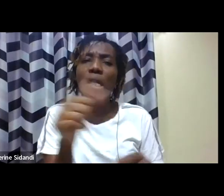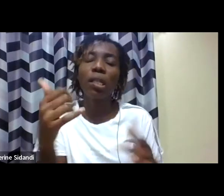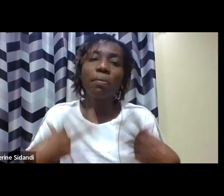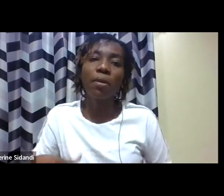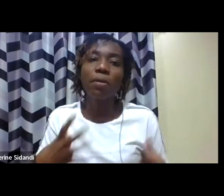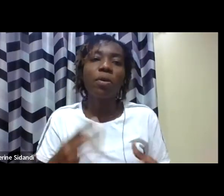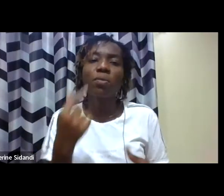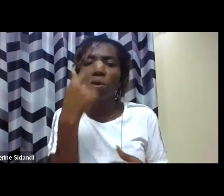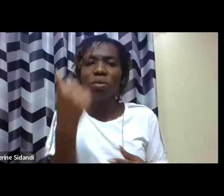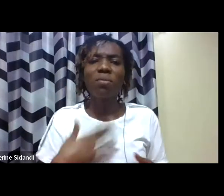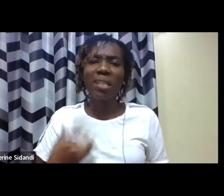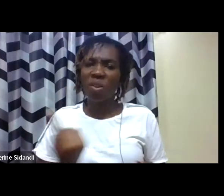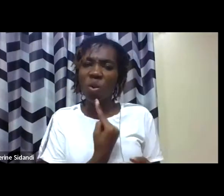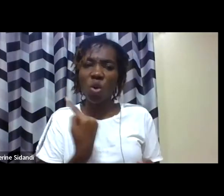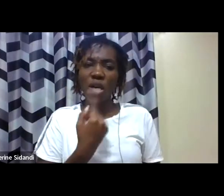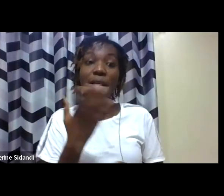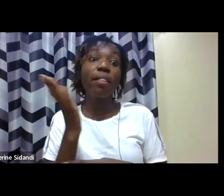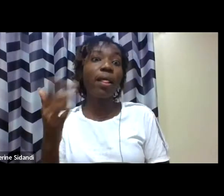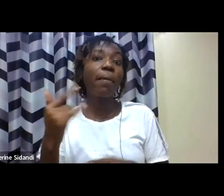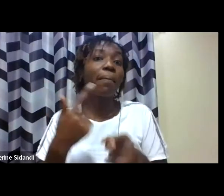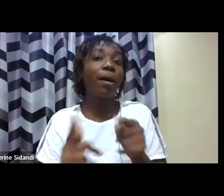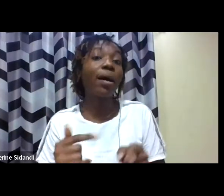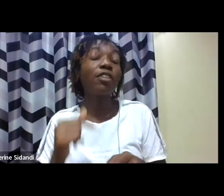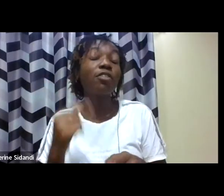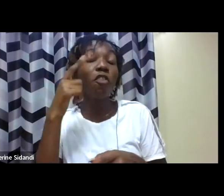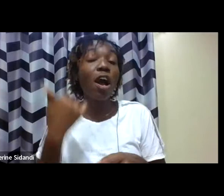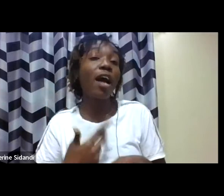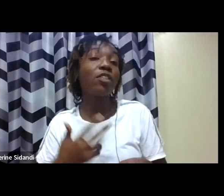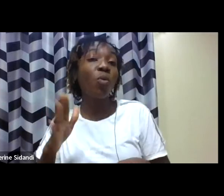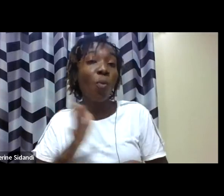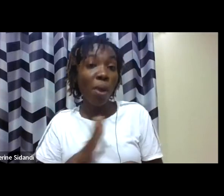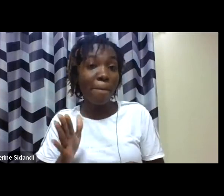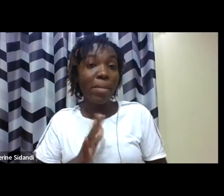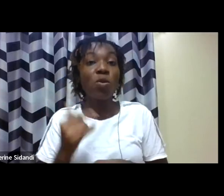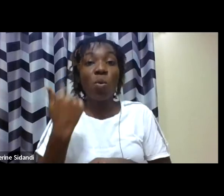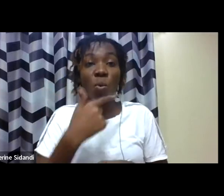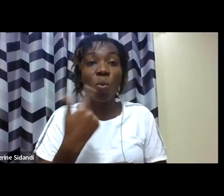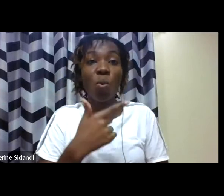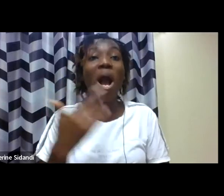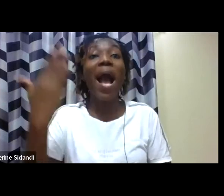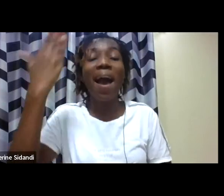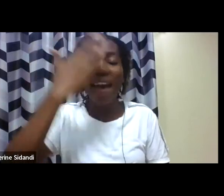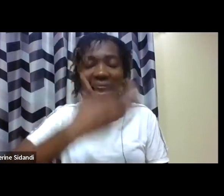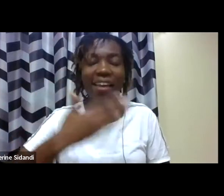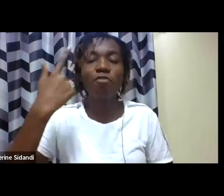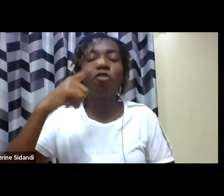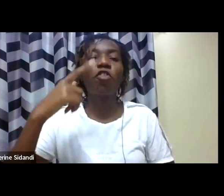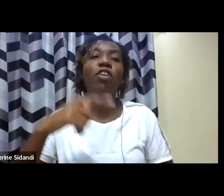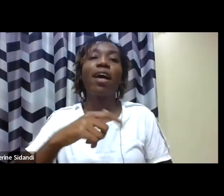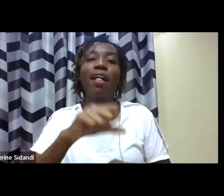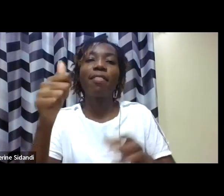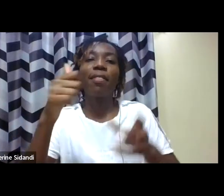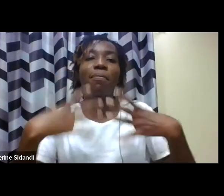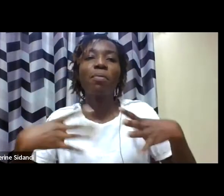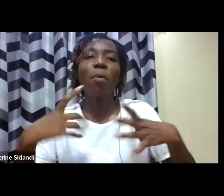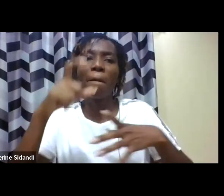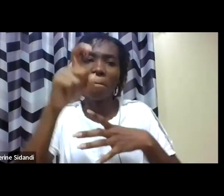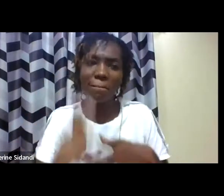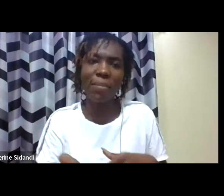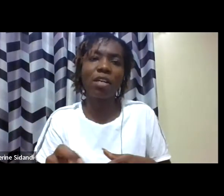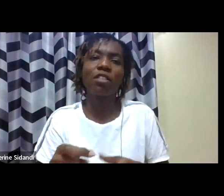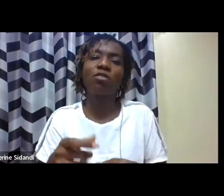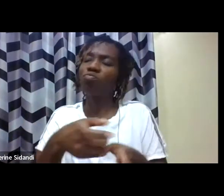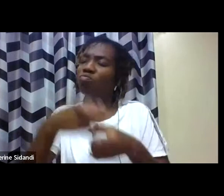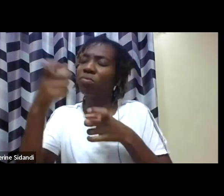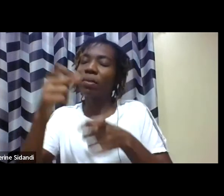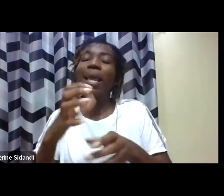need others with me. So to us women who are ahead of the rest, we need to put our hands behind